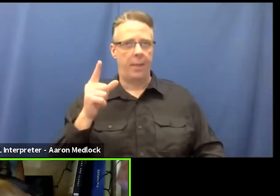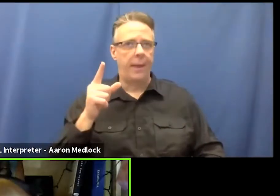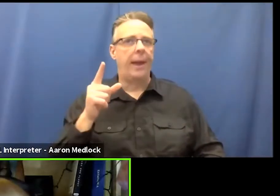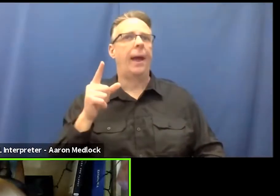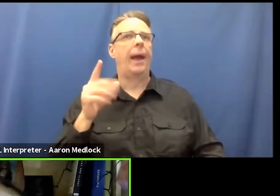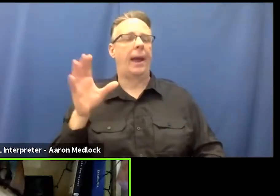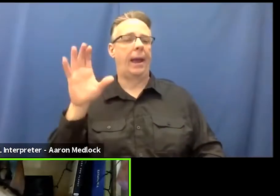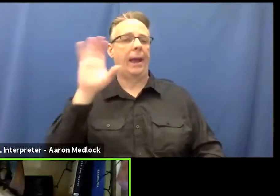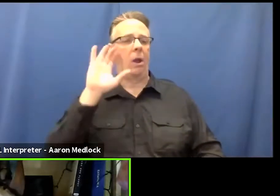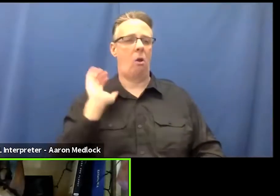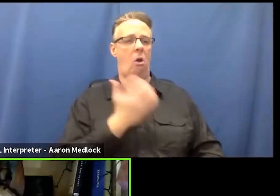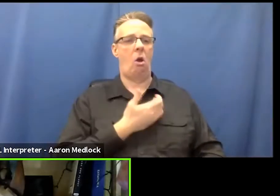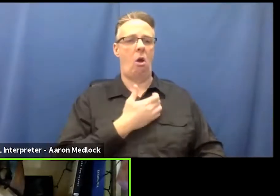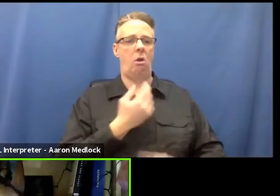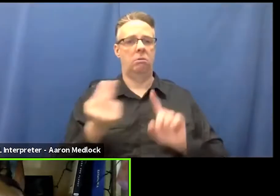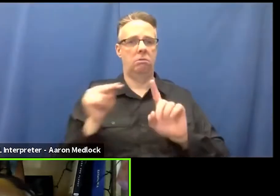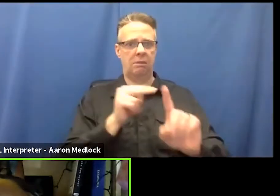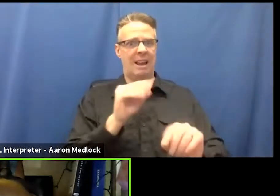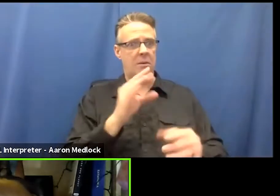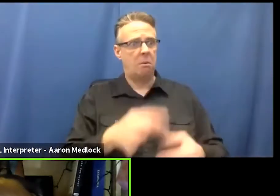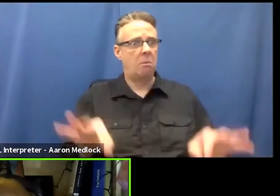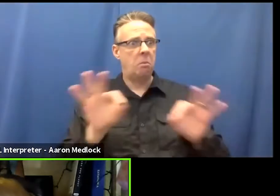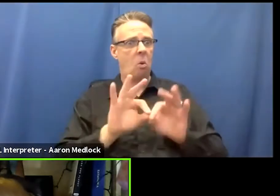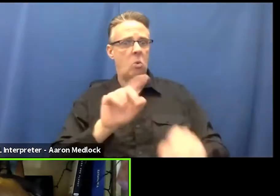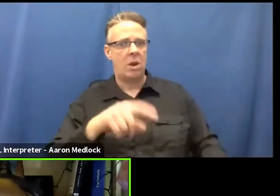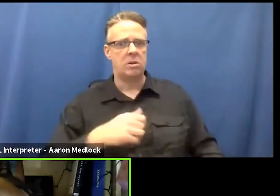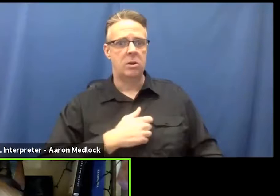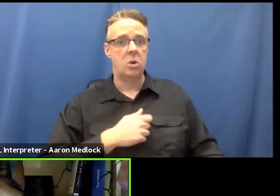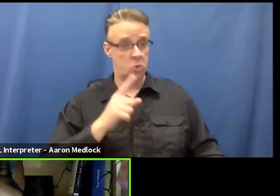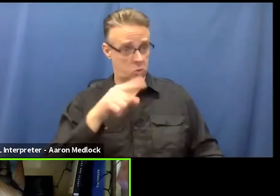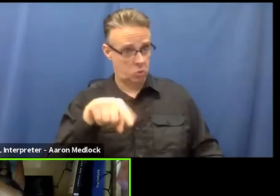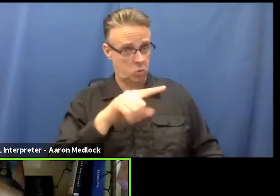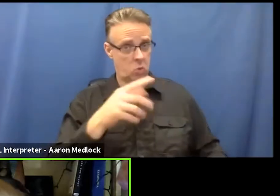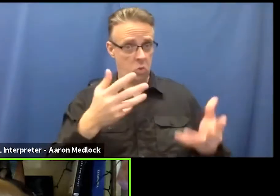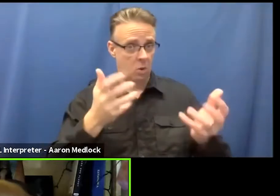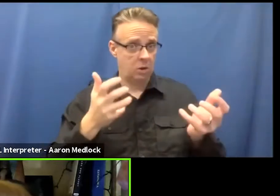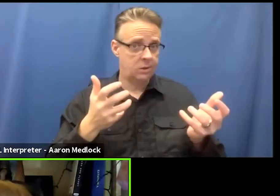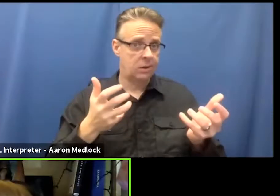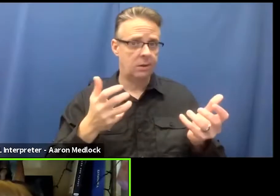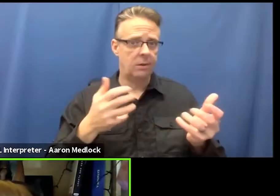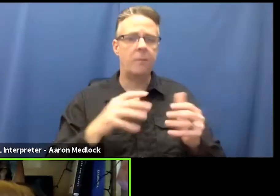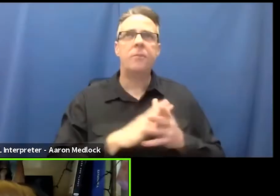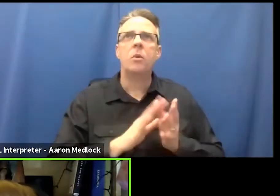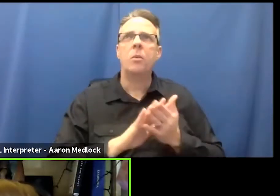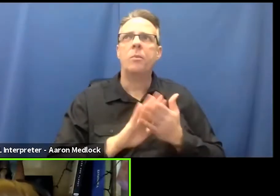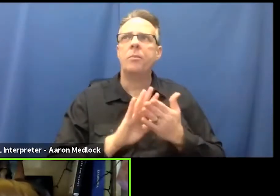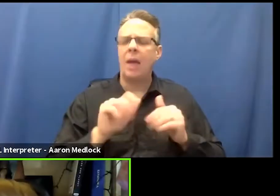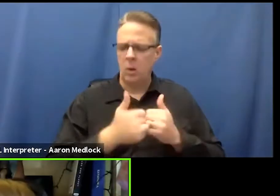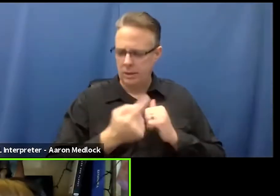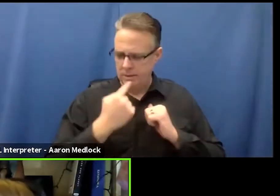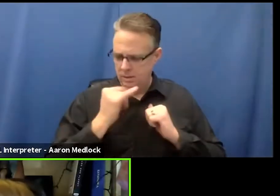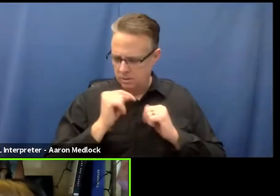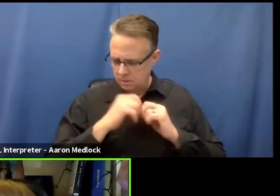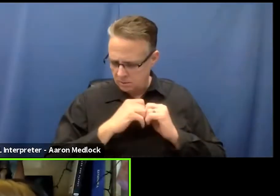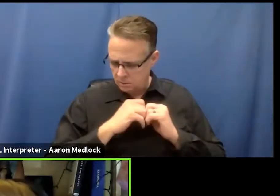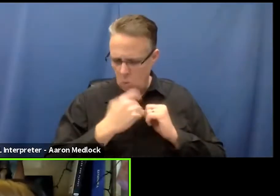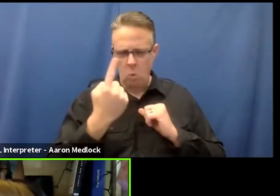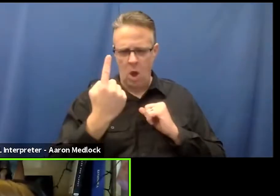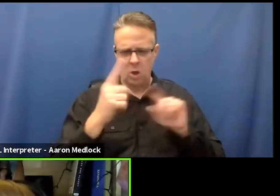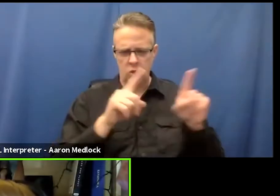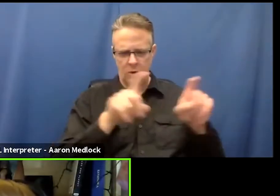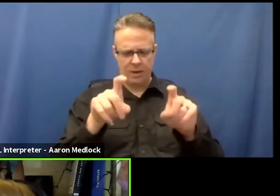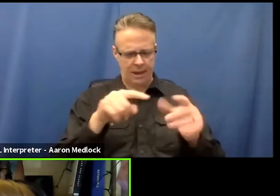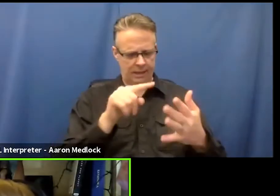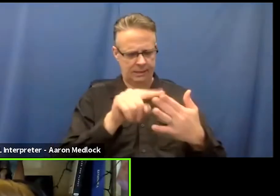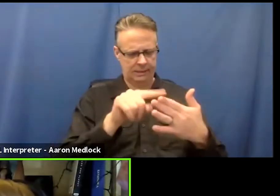views, including essential questions like, do you want to have, how have they put it? There's a question on the survey that